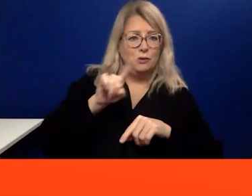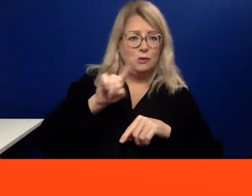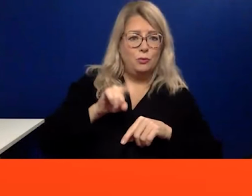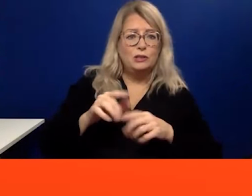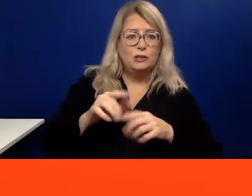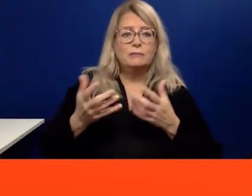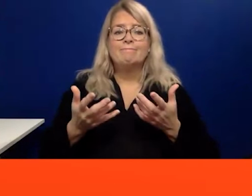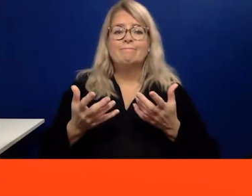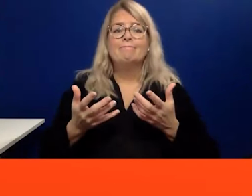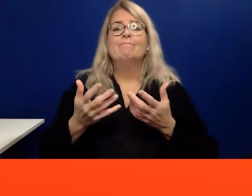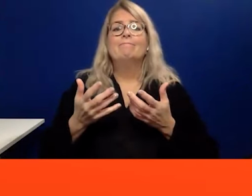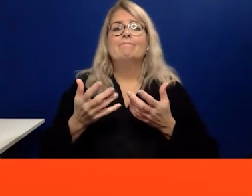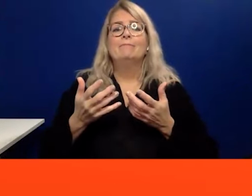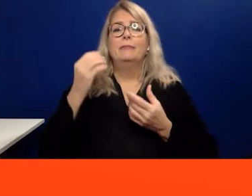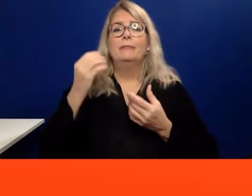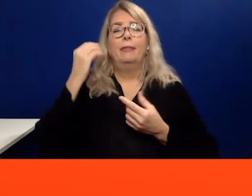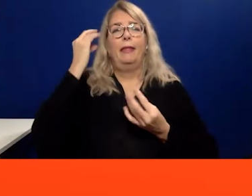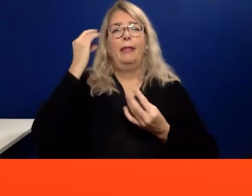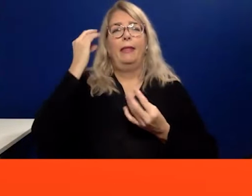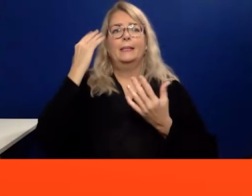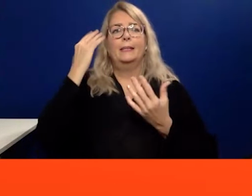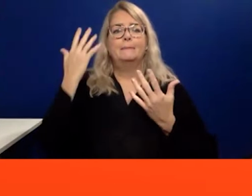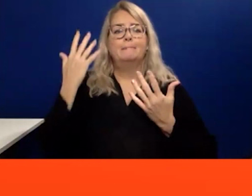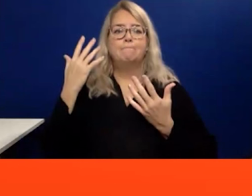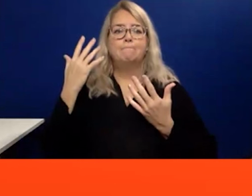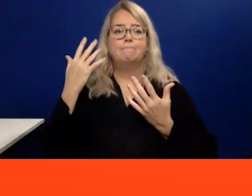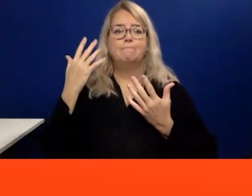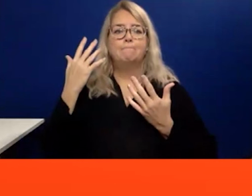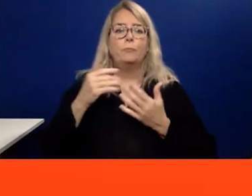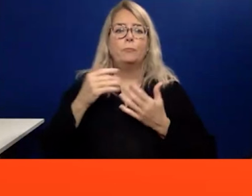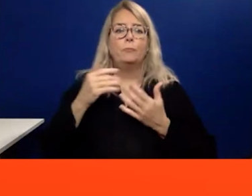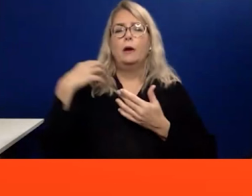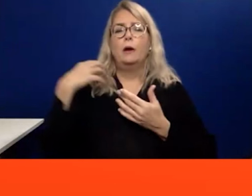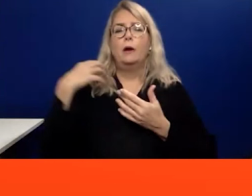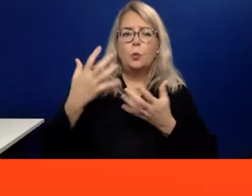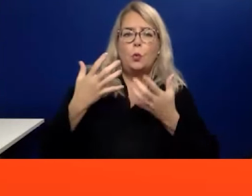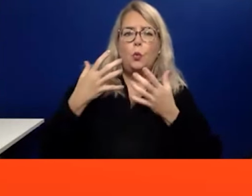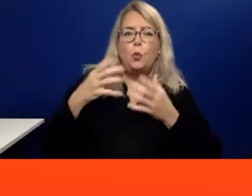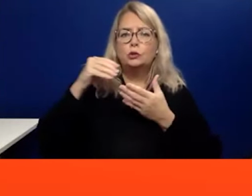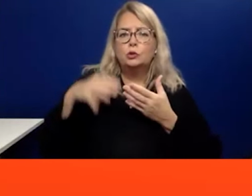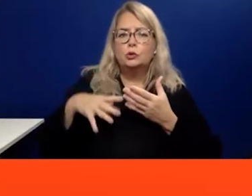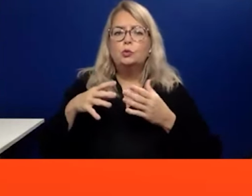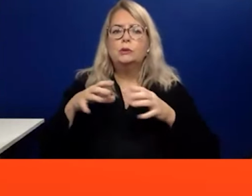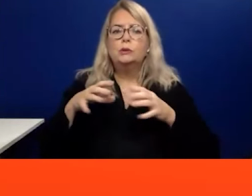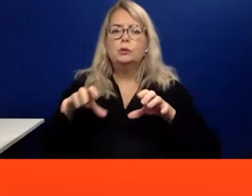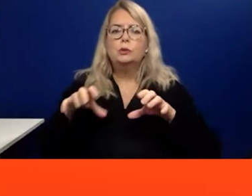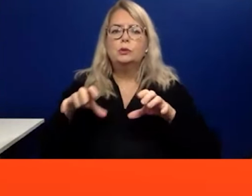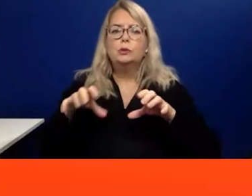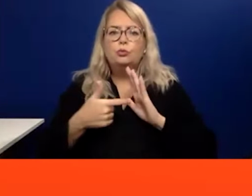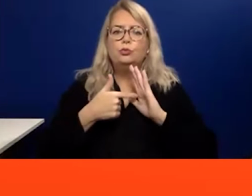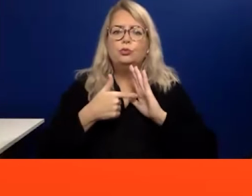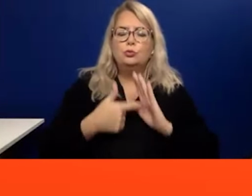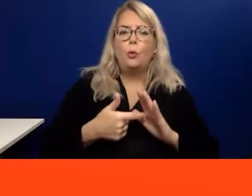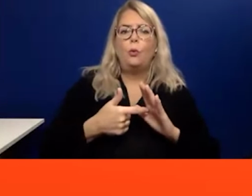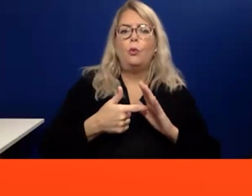think about this a little bit. What do employers want your students to do when they go to work after graduating from